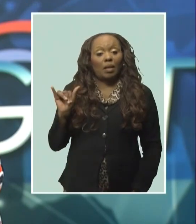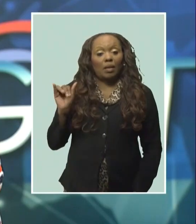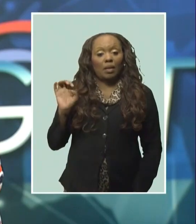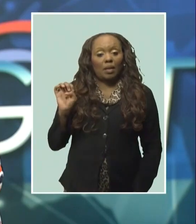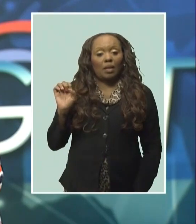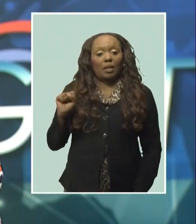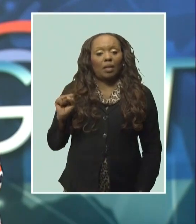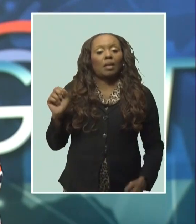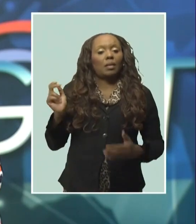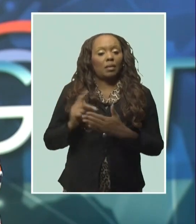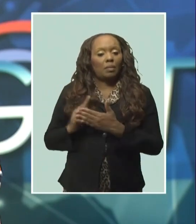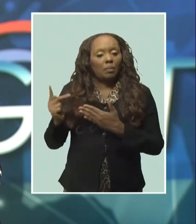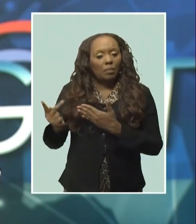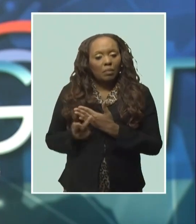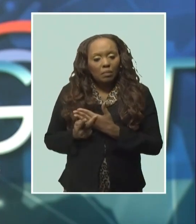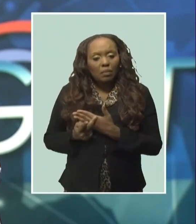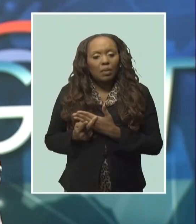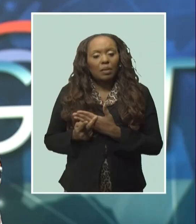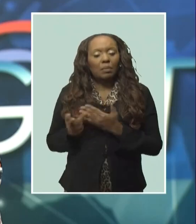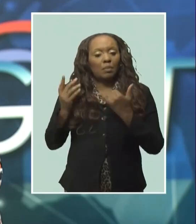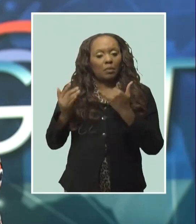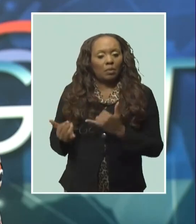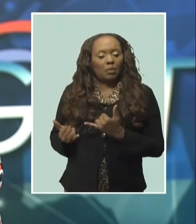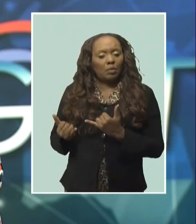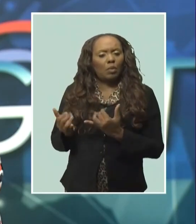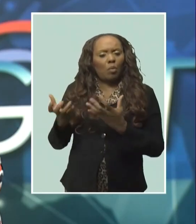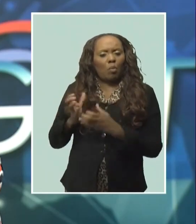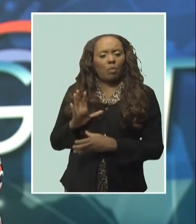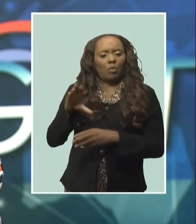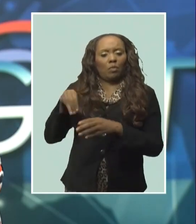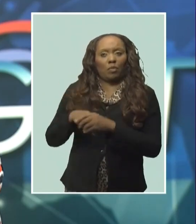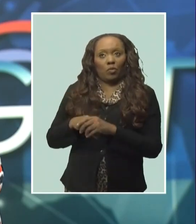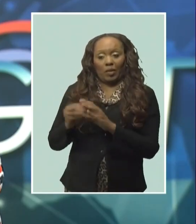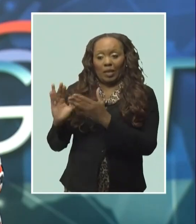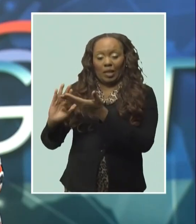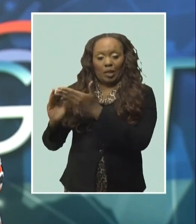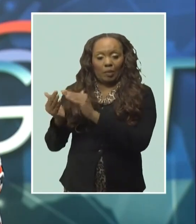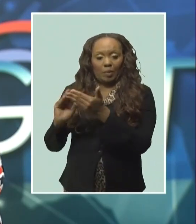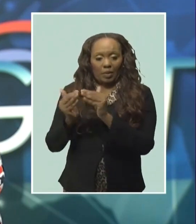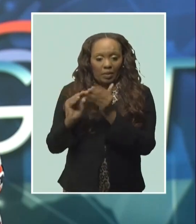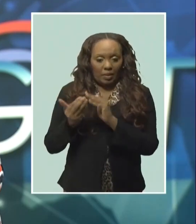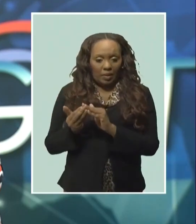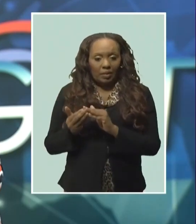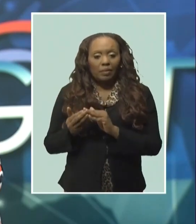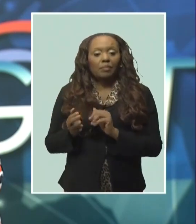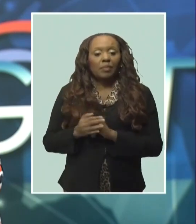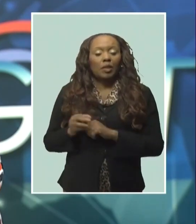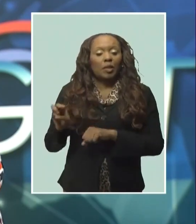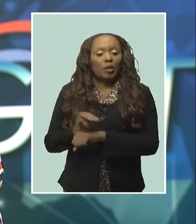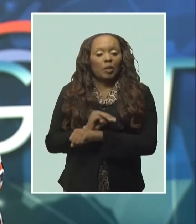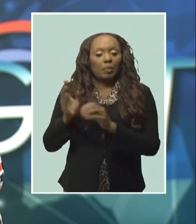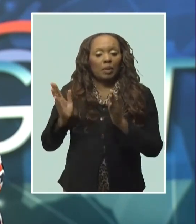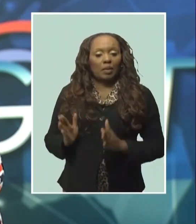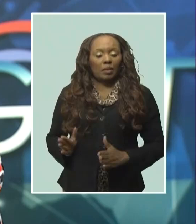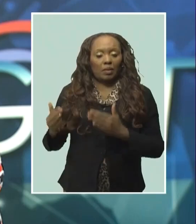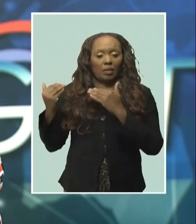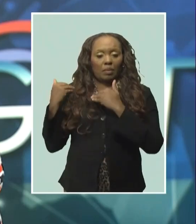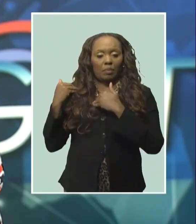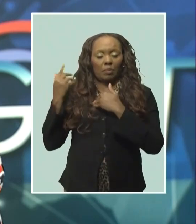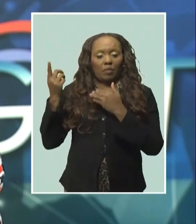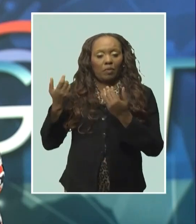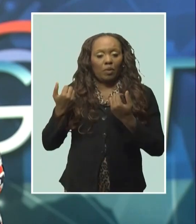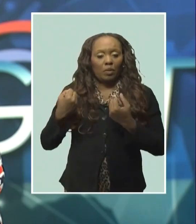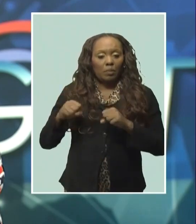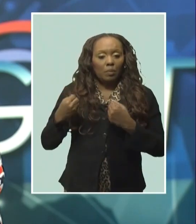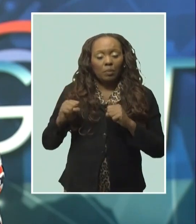hearing that the scheme has been expanded to reach potential entrepreneurs where they are. in the communities. That disclosure came